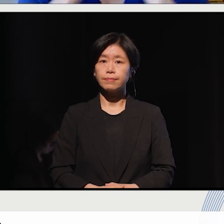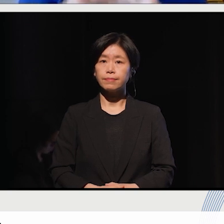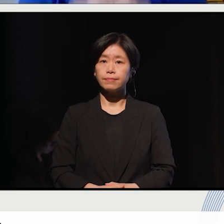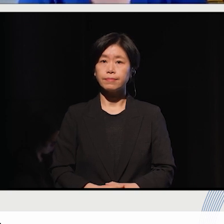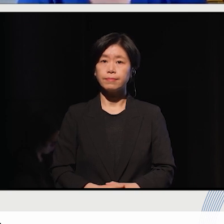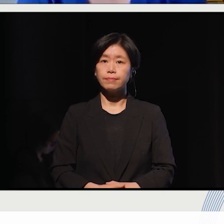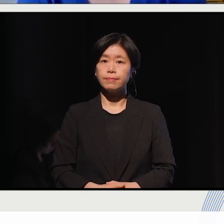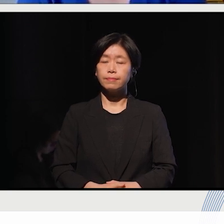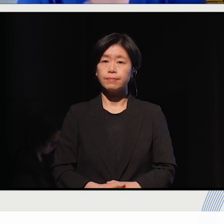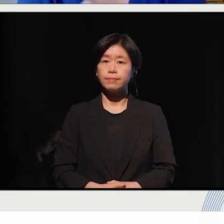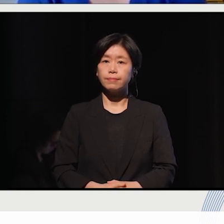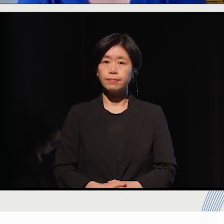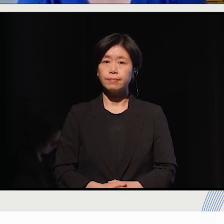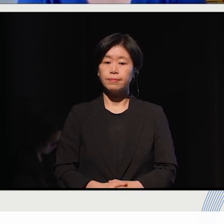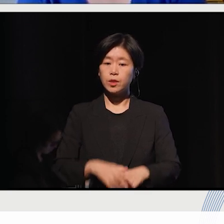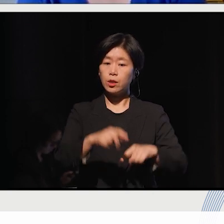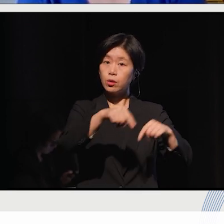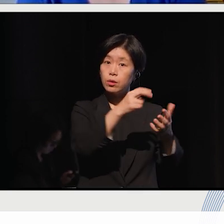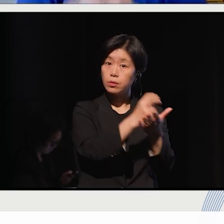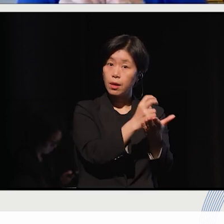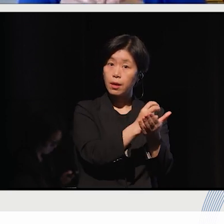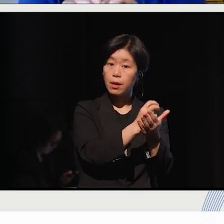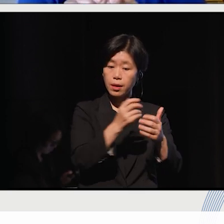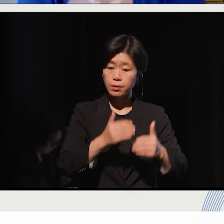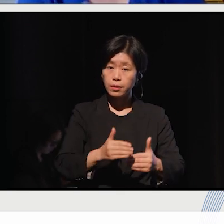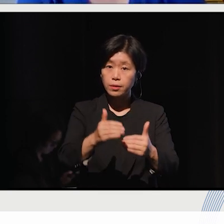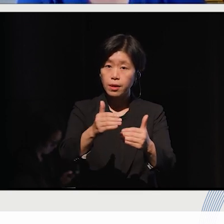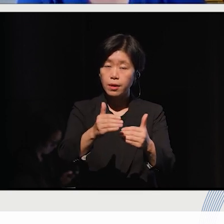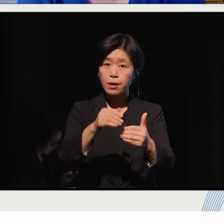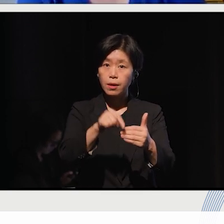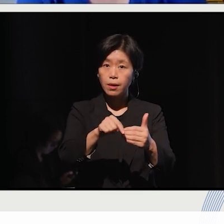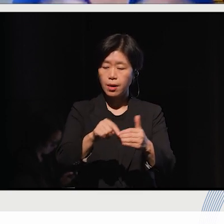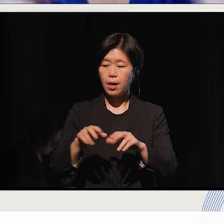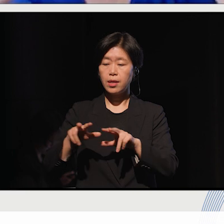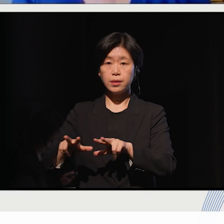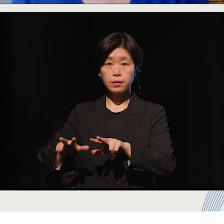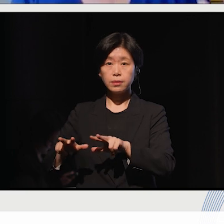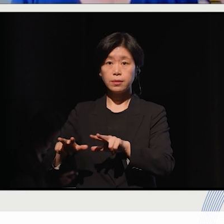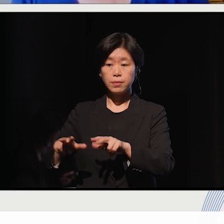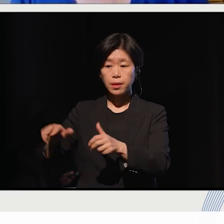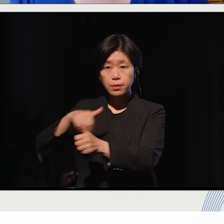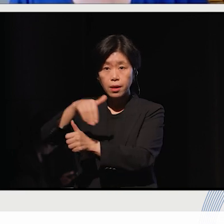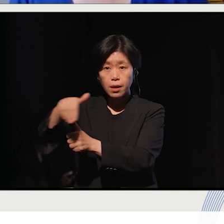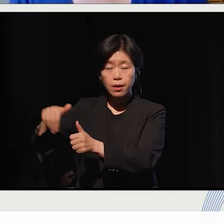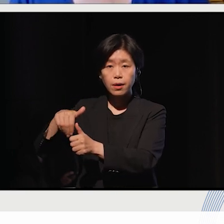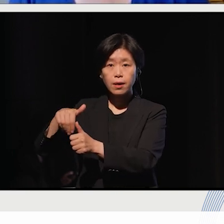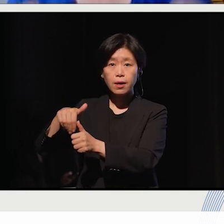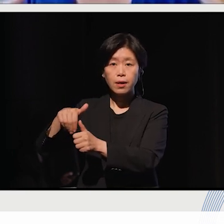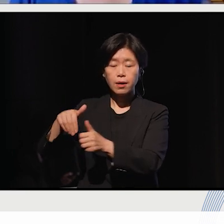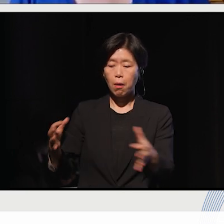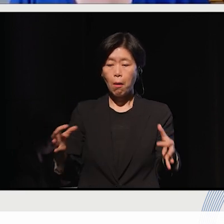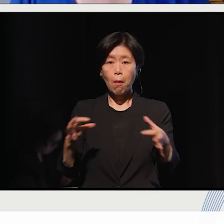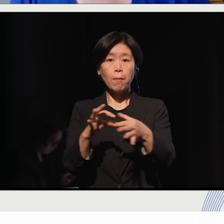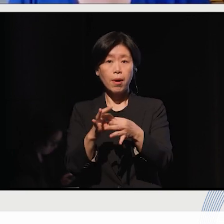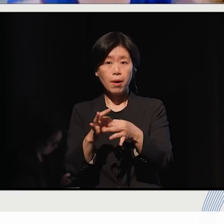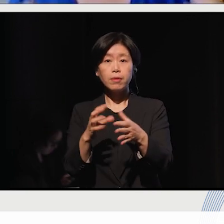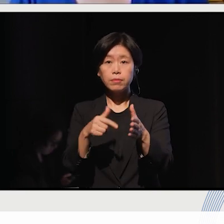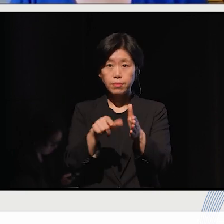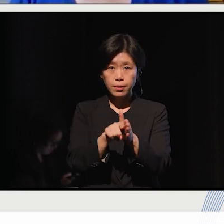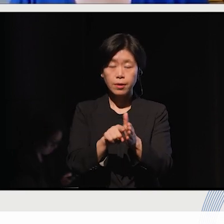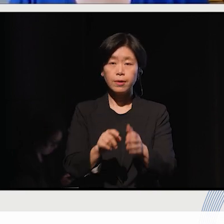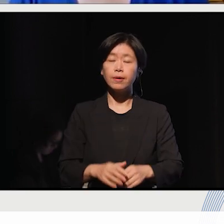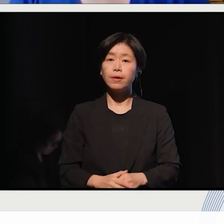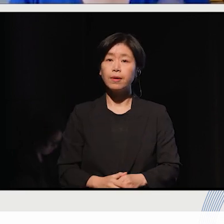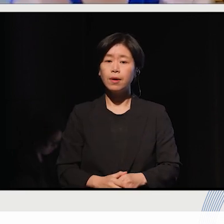in the practice of applying our policies and our procedures to real life. What's happening,